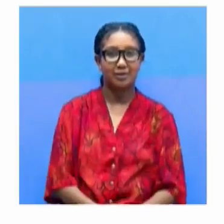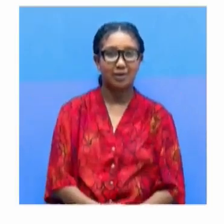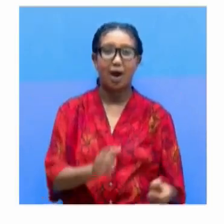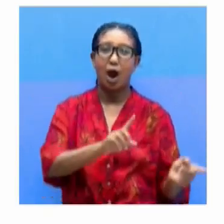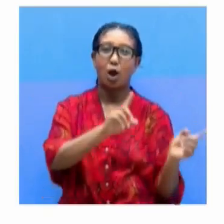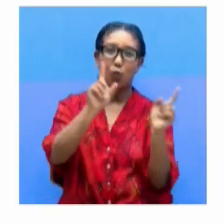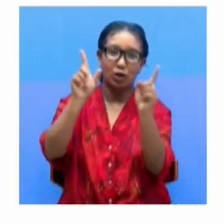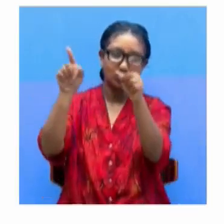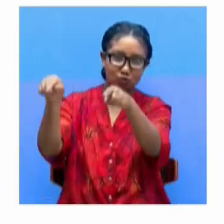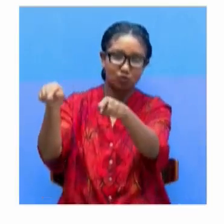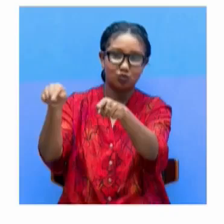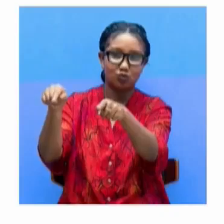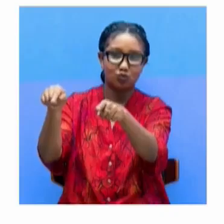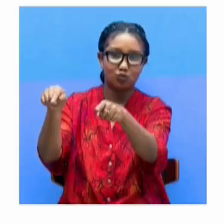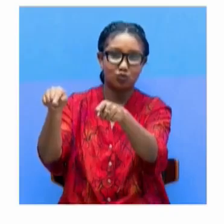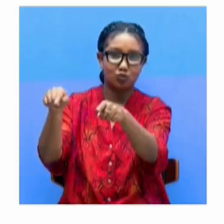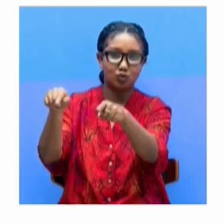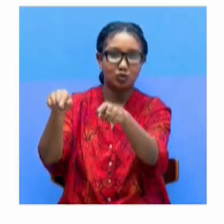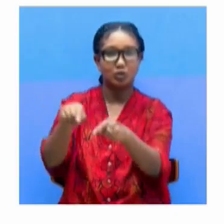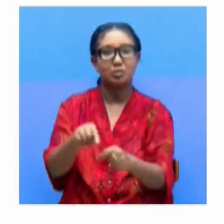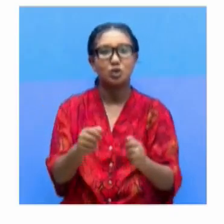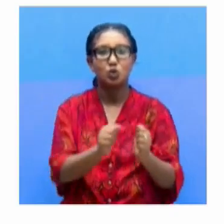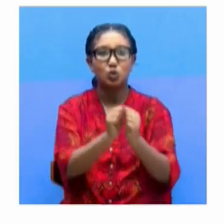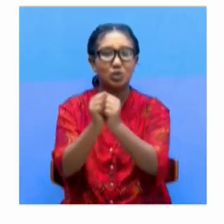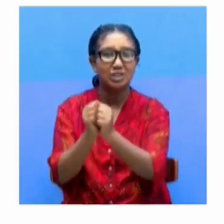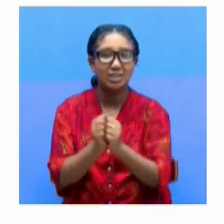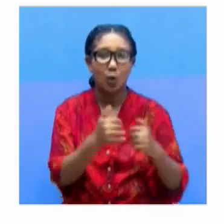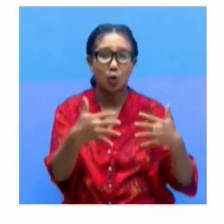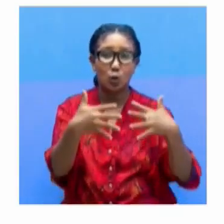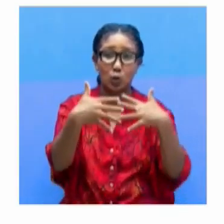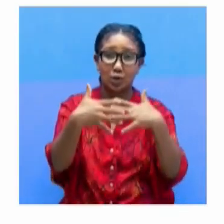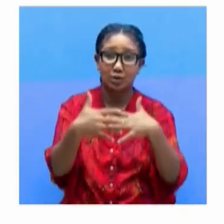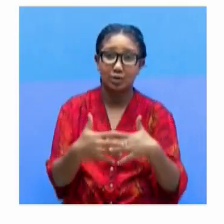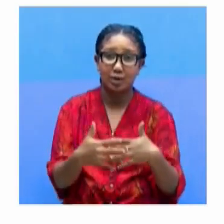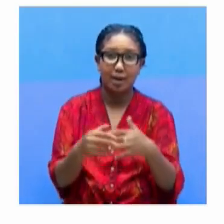to Unity Park